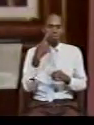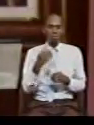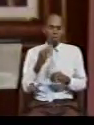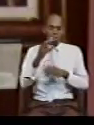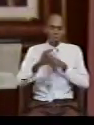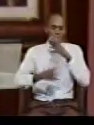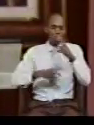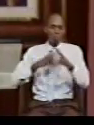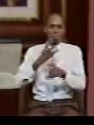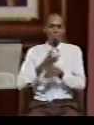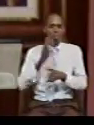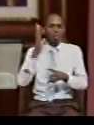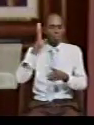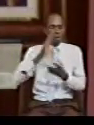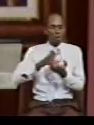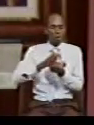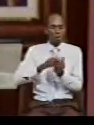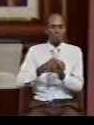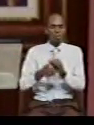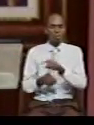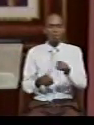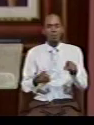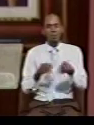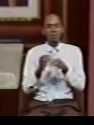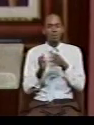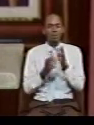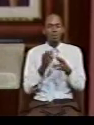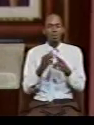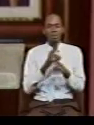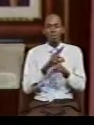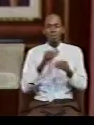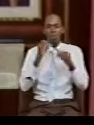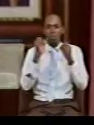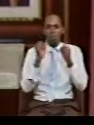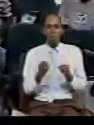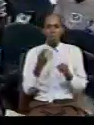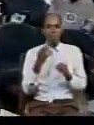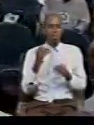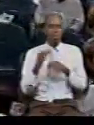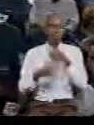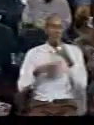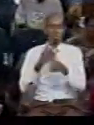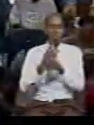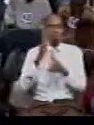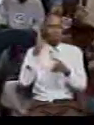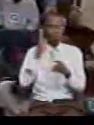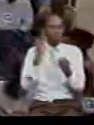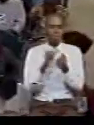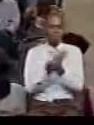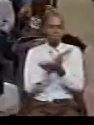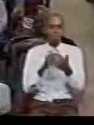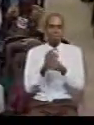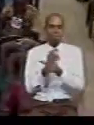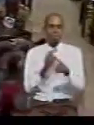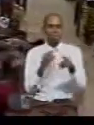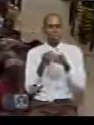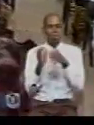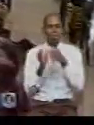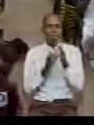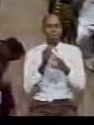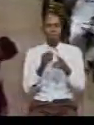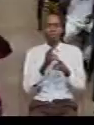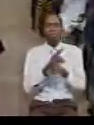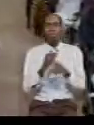will crush you. No power of the world will destroy you. And no power of